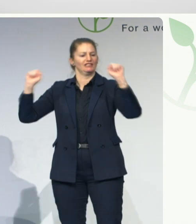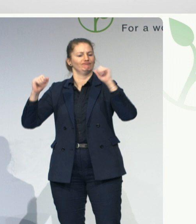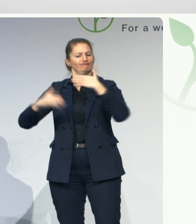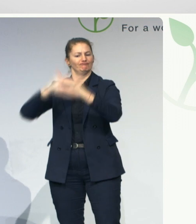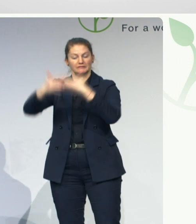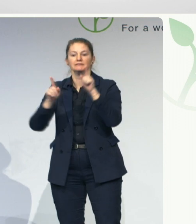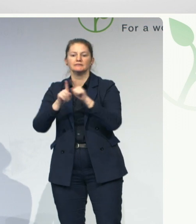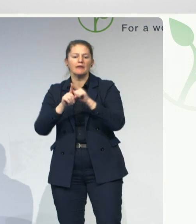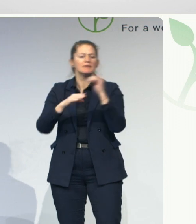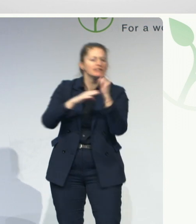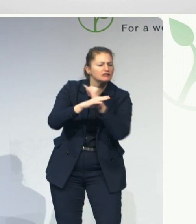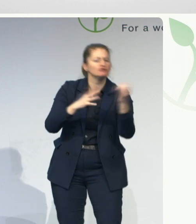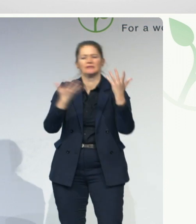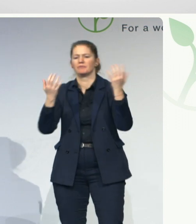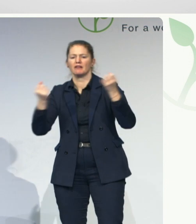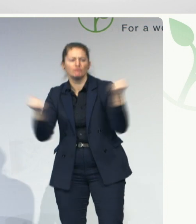career skills.